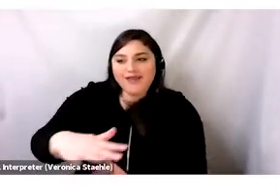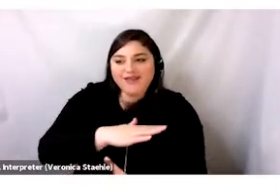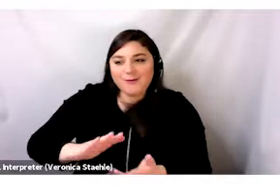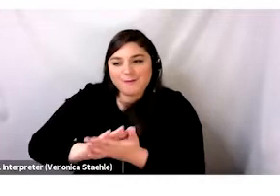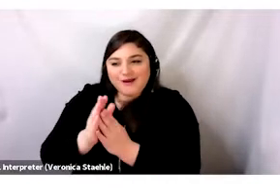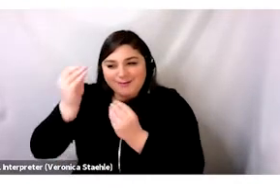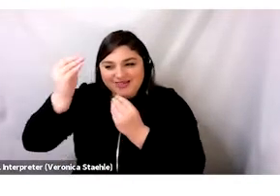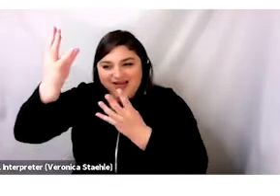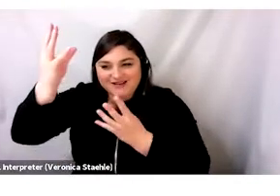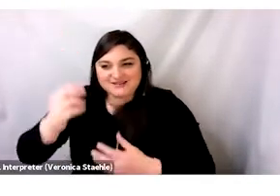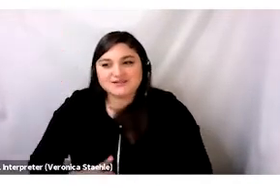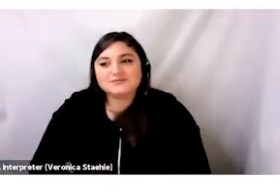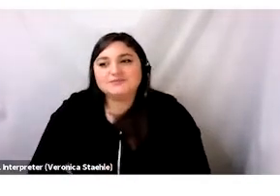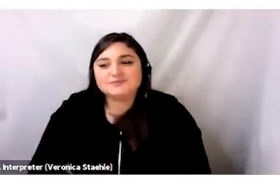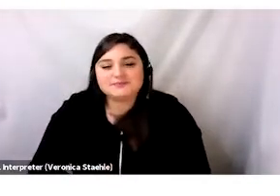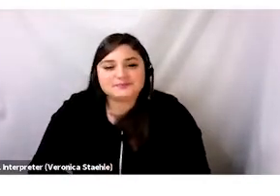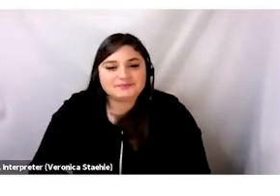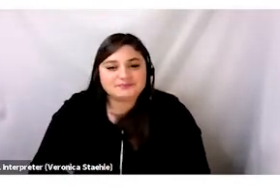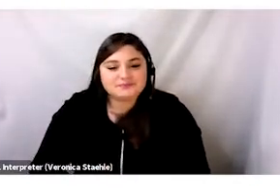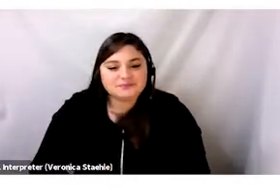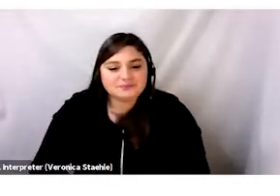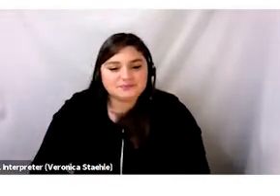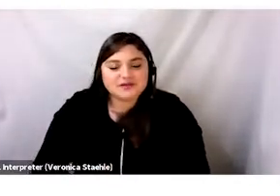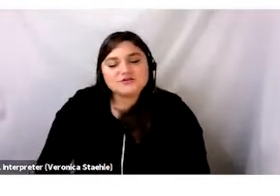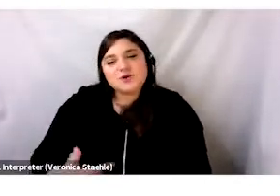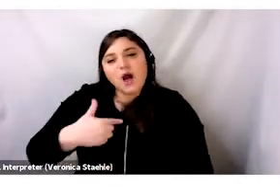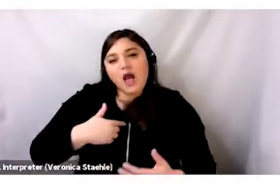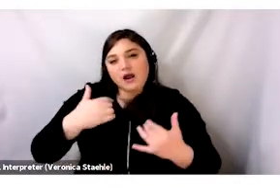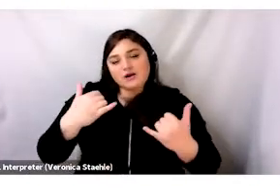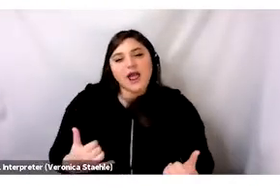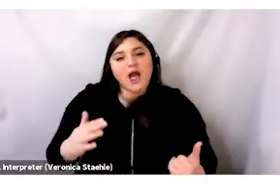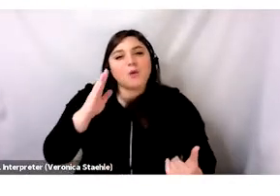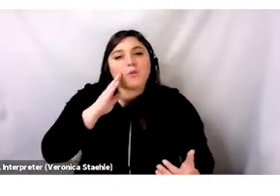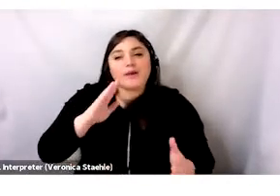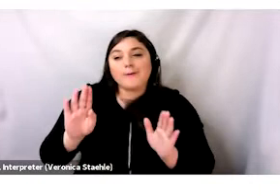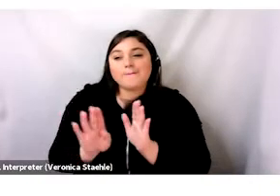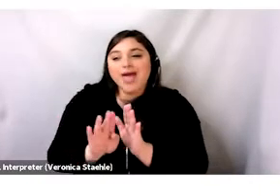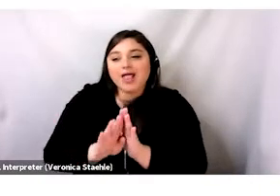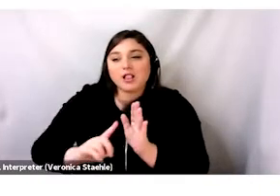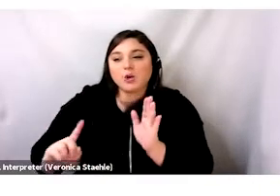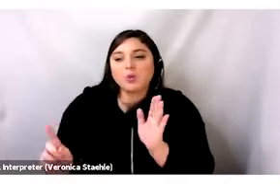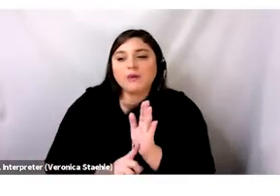I'm going to just ring a bell and let those words and ideas wash over us.